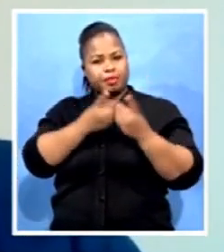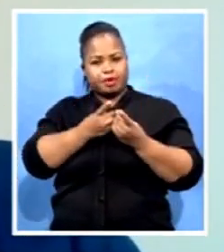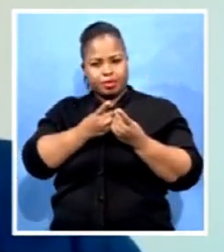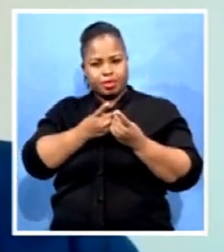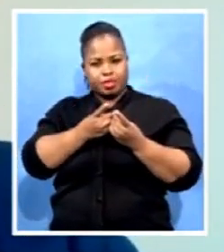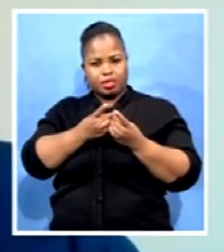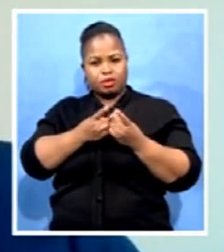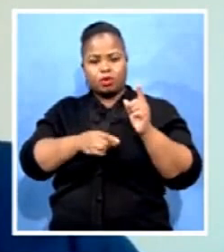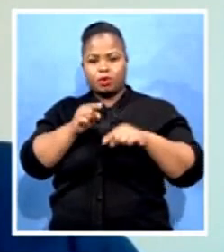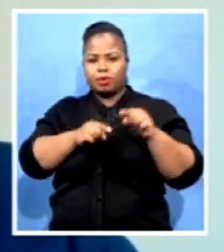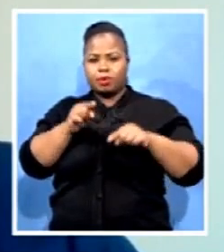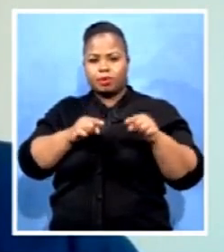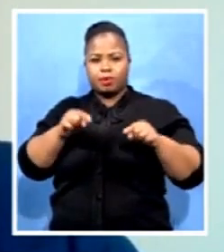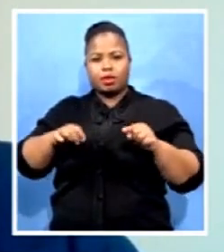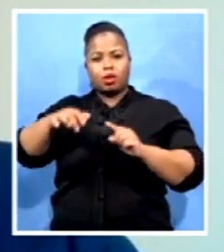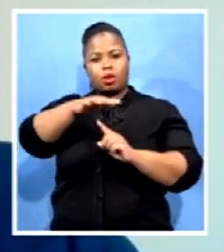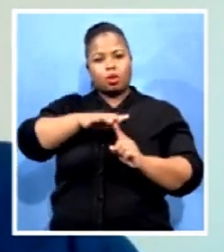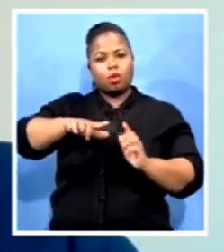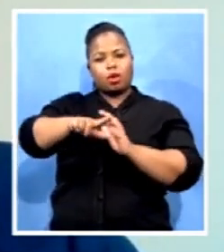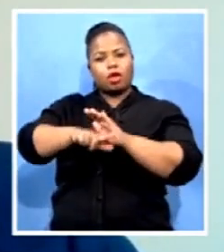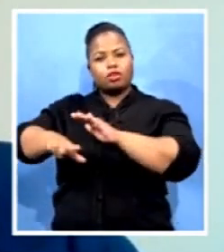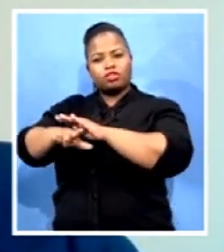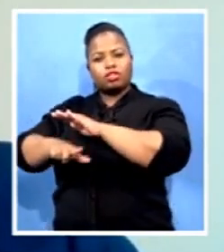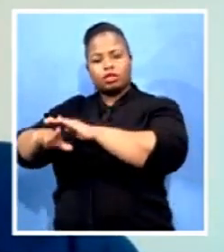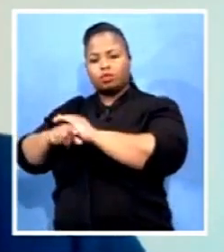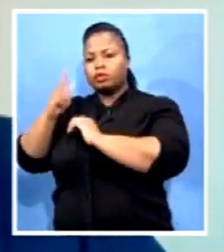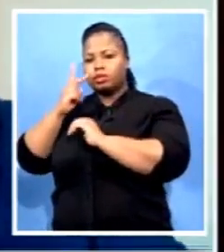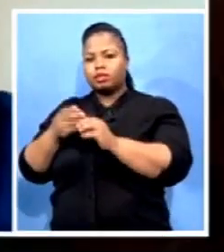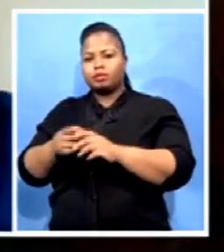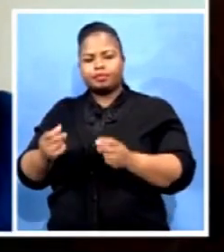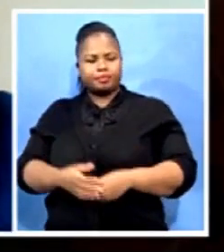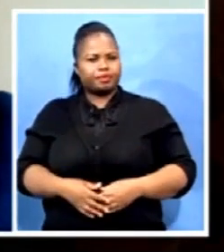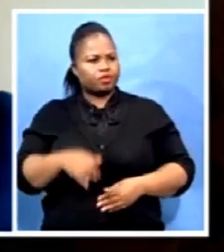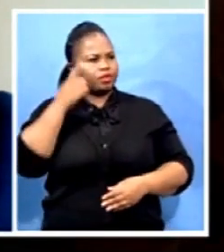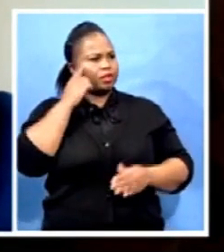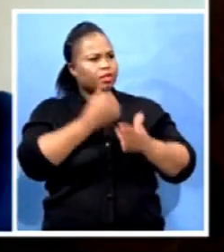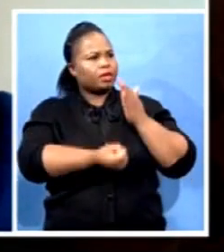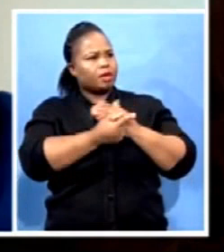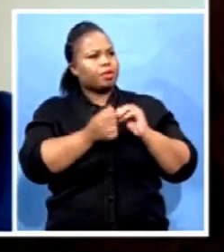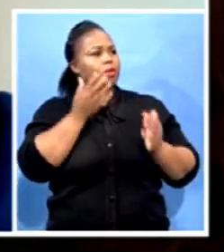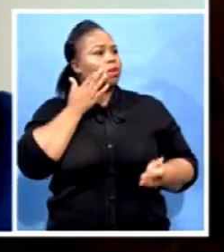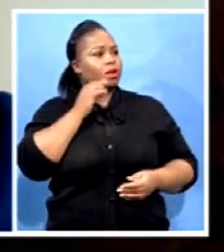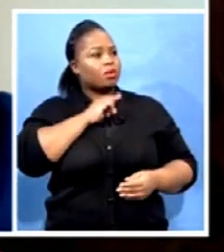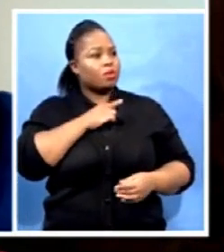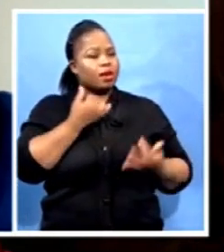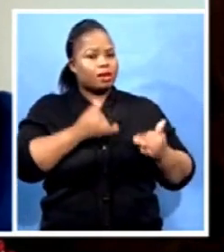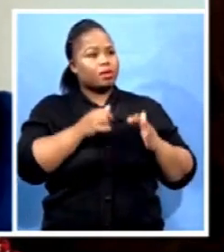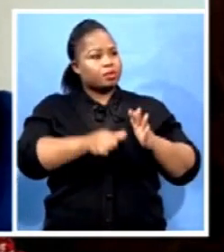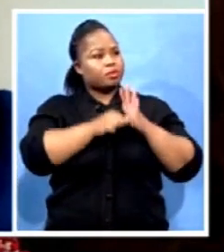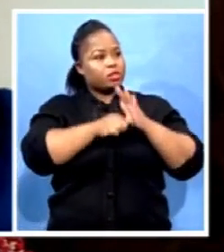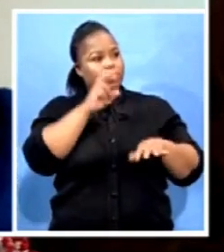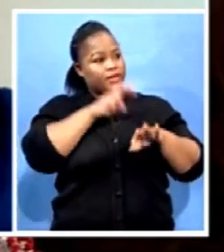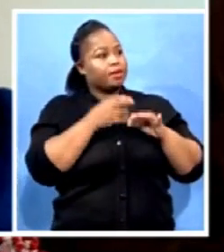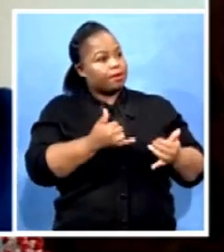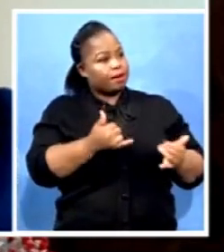the rollout plan. How quick can this be done? Because, these are pressing issues. We need it now. We need it yesterday, so